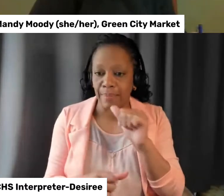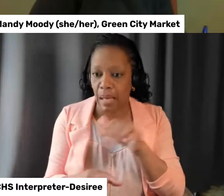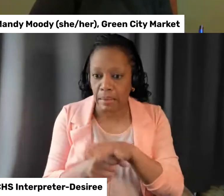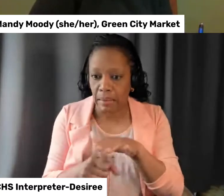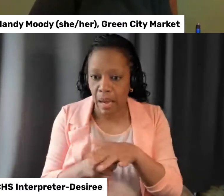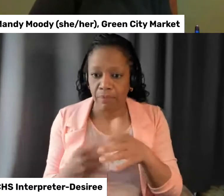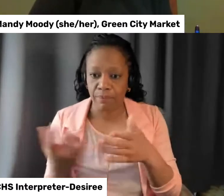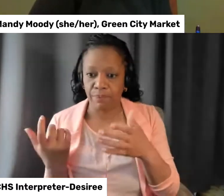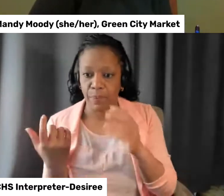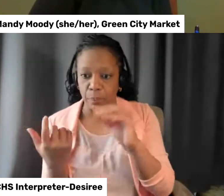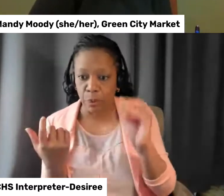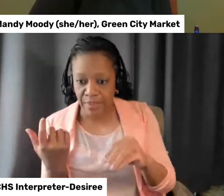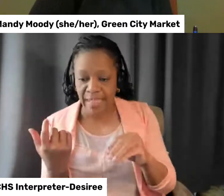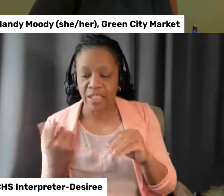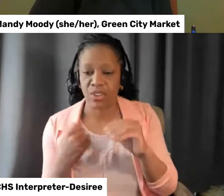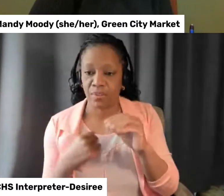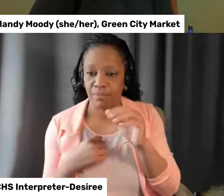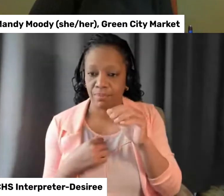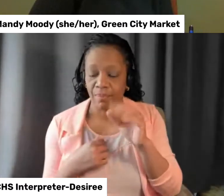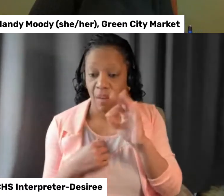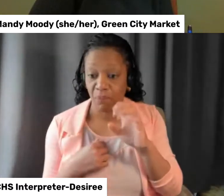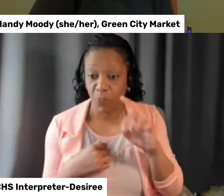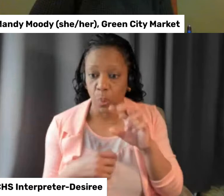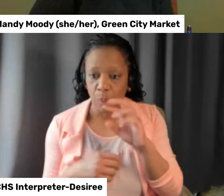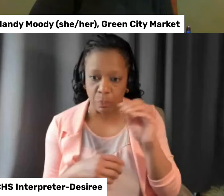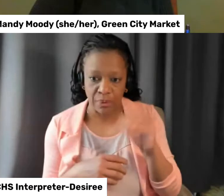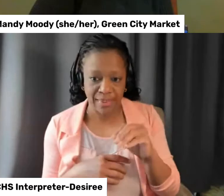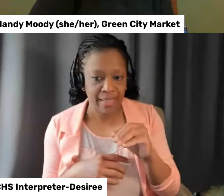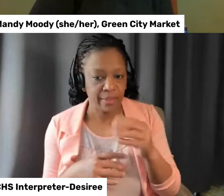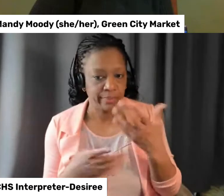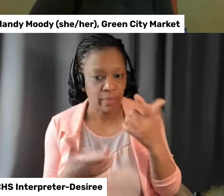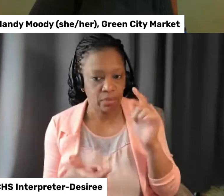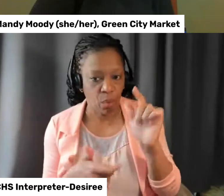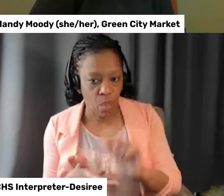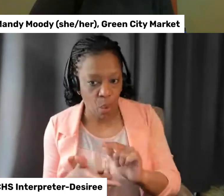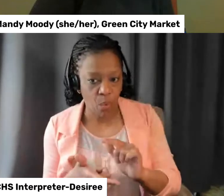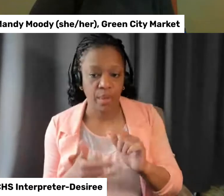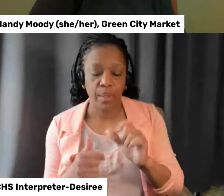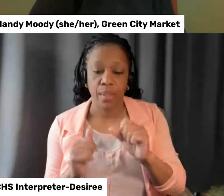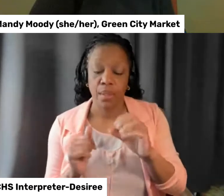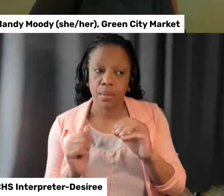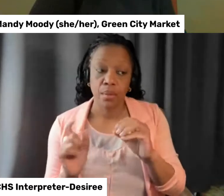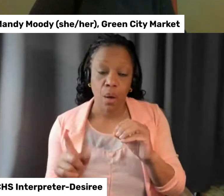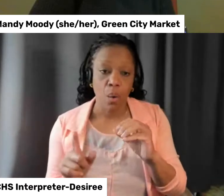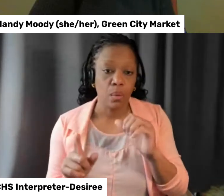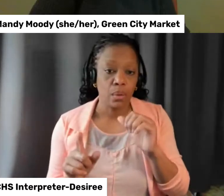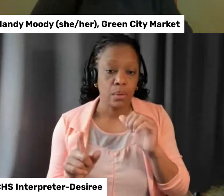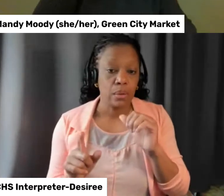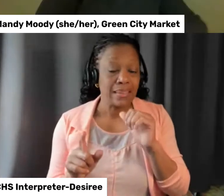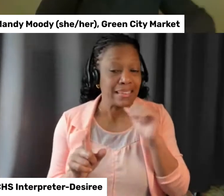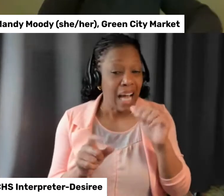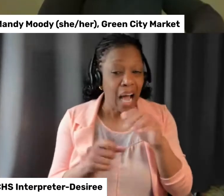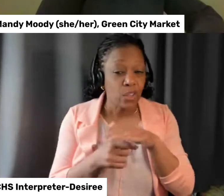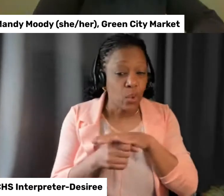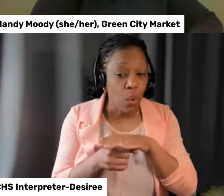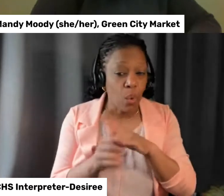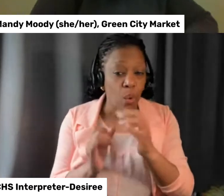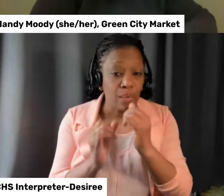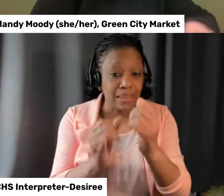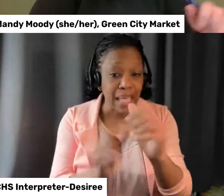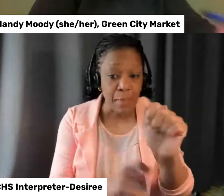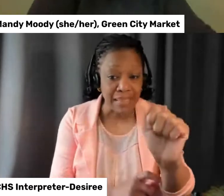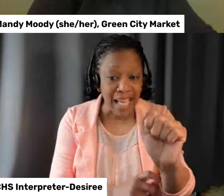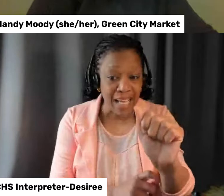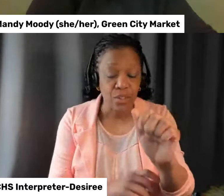beginning, we have been focused on food locally produced, not as local as Angela's. We have more of the kind